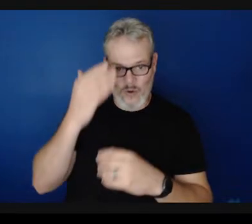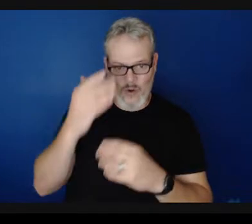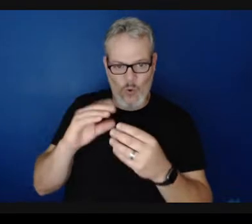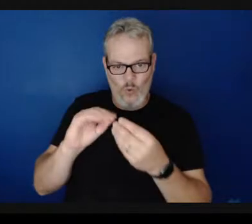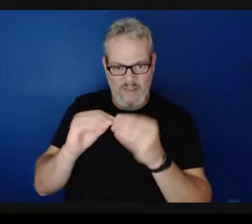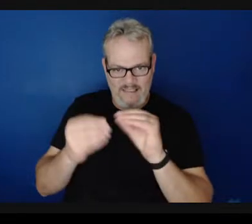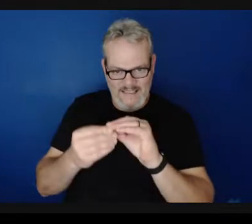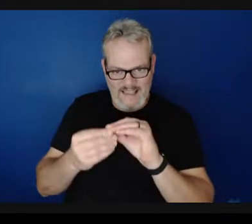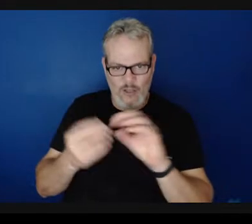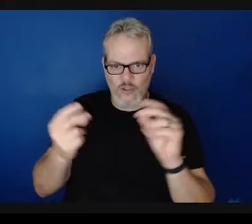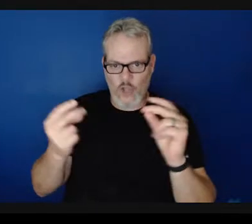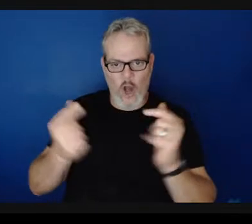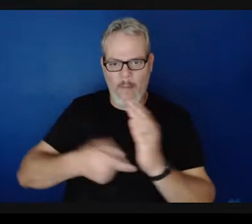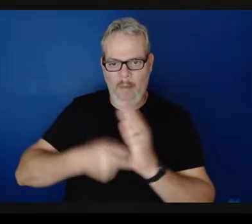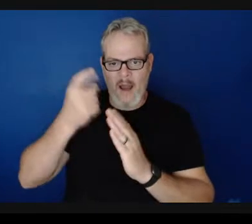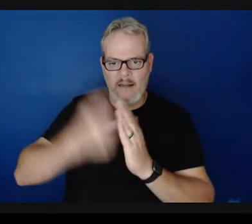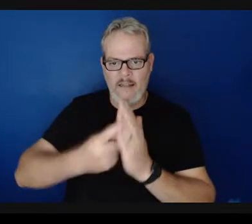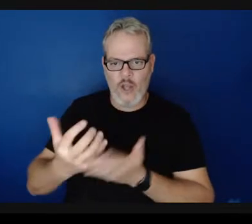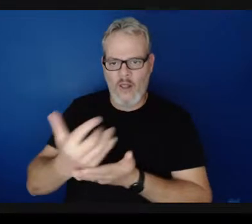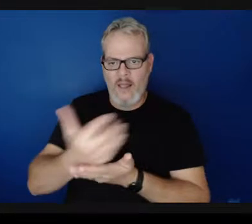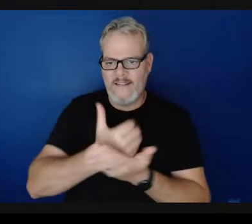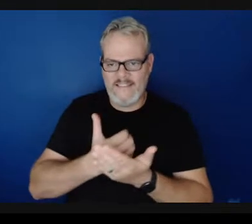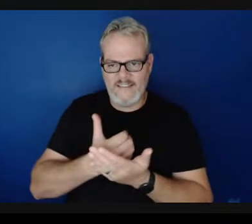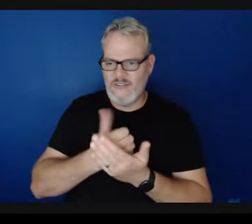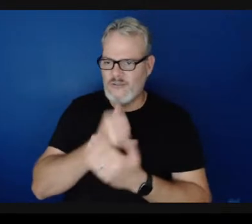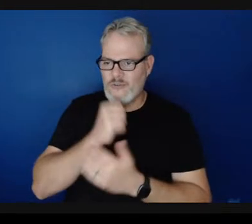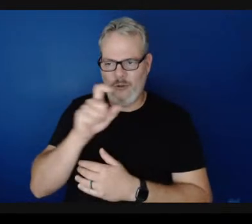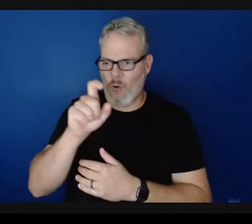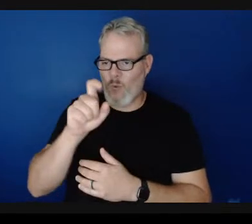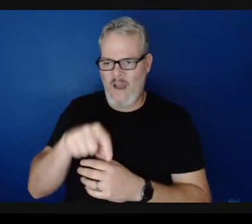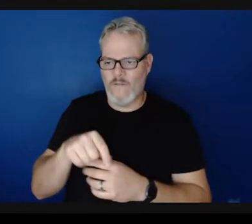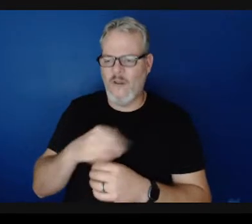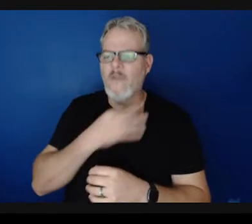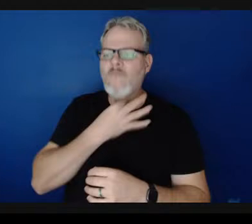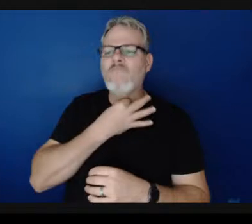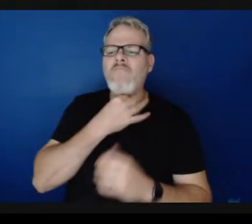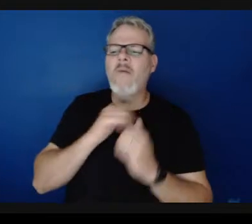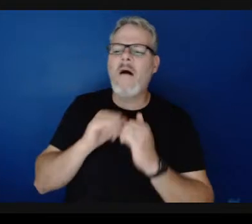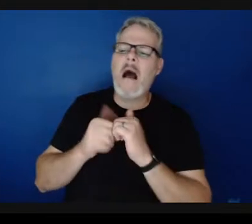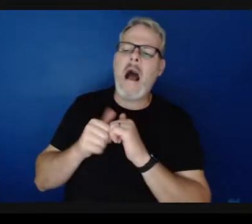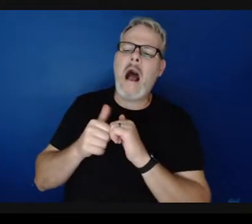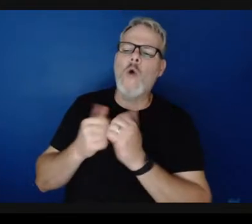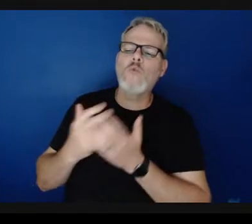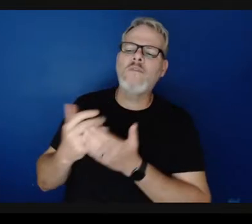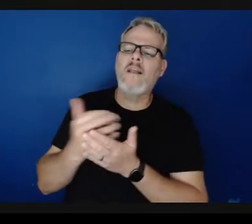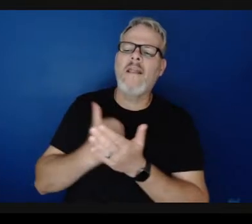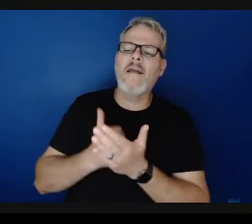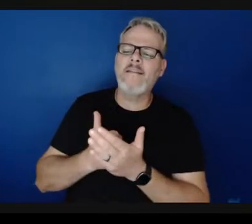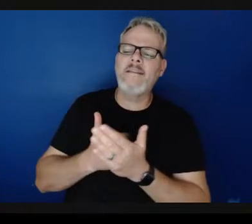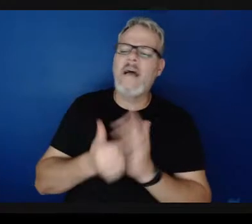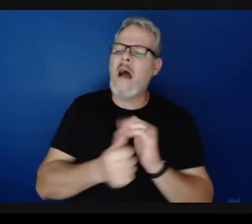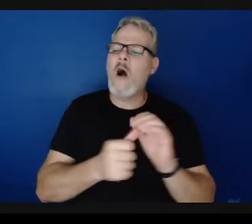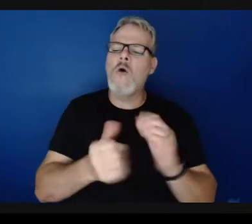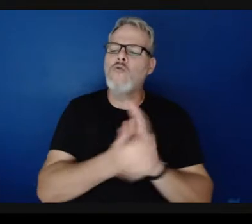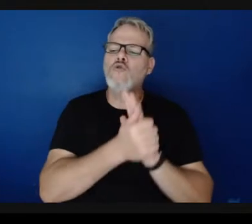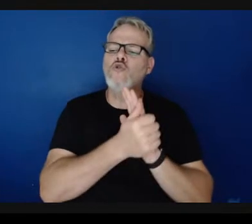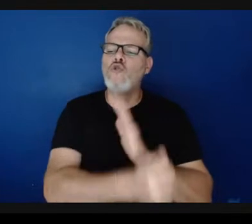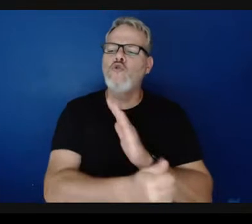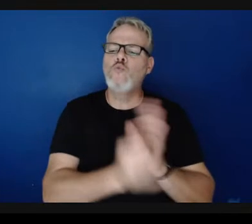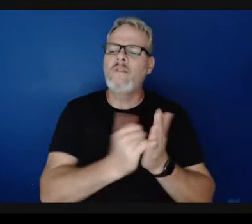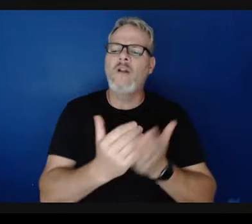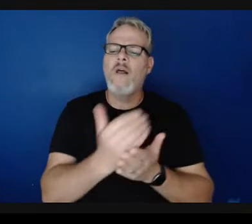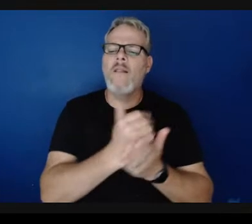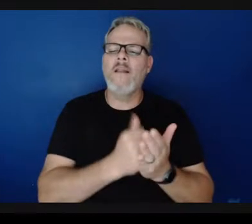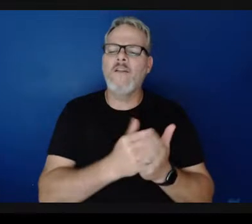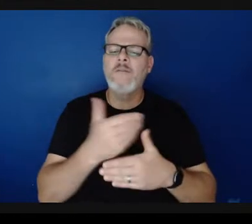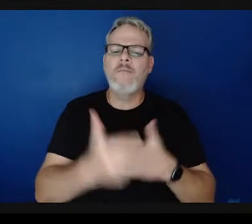automatically collected, and so then you don't need to have to question how was it collected, how good was the collection process, and any of that stuff, right? You kind of have that built